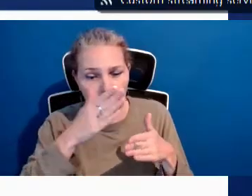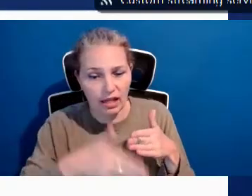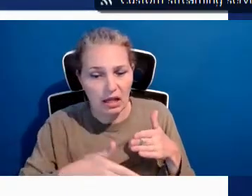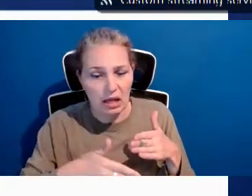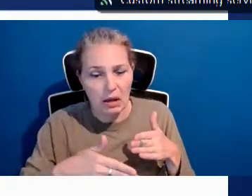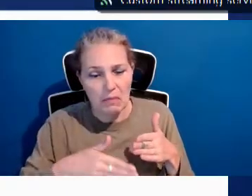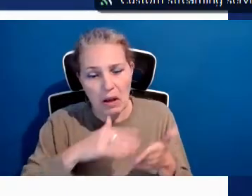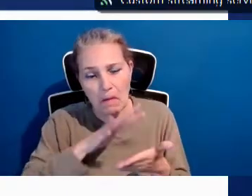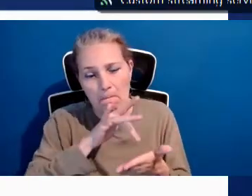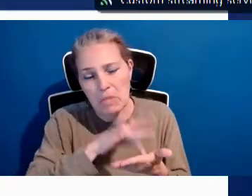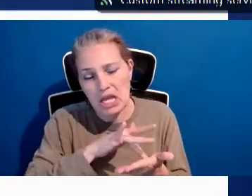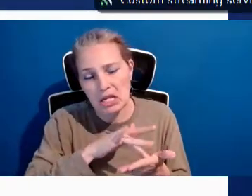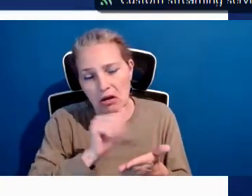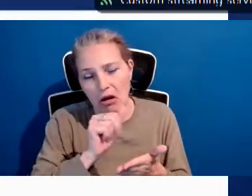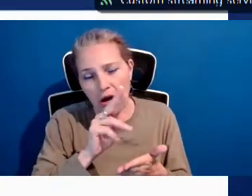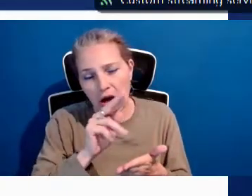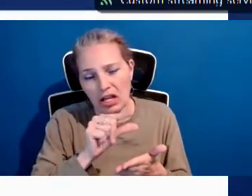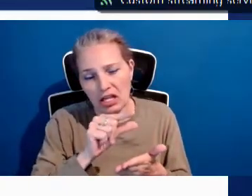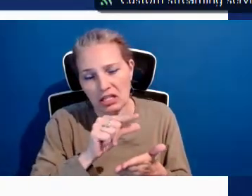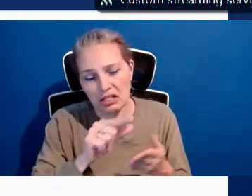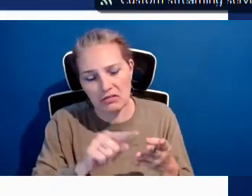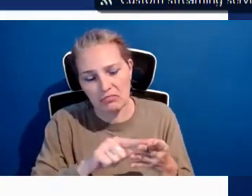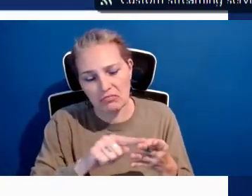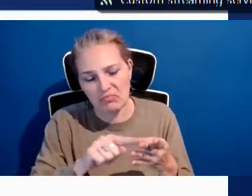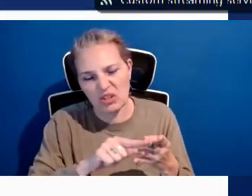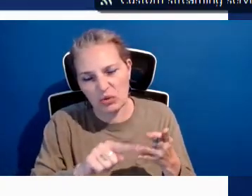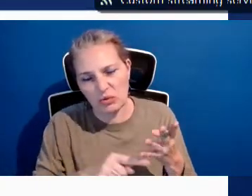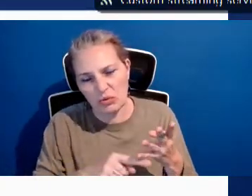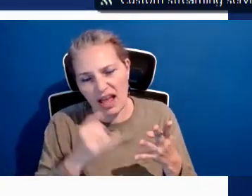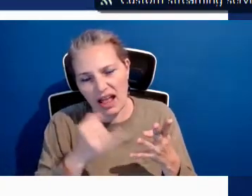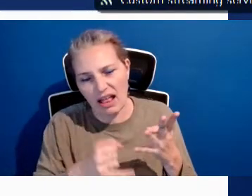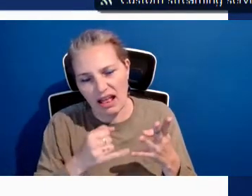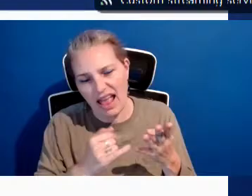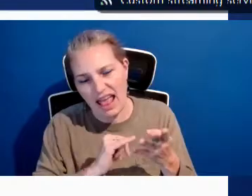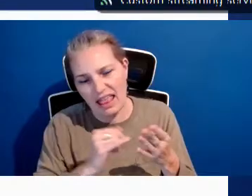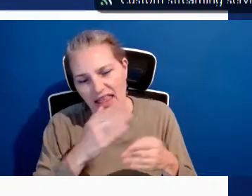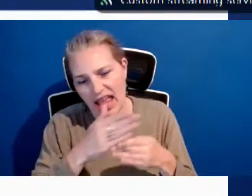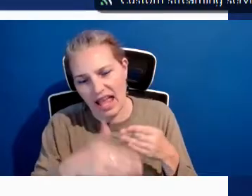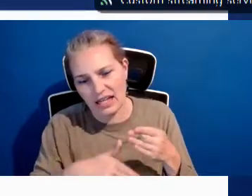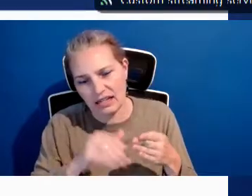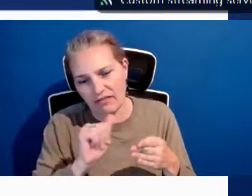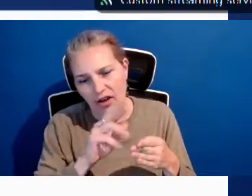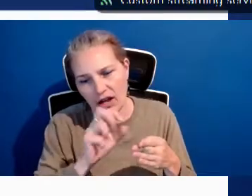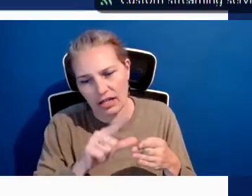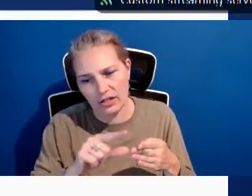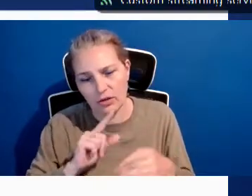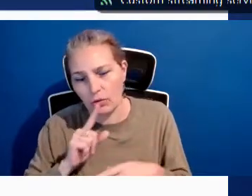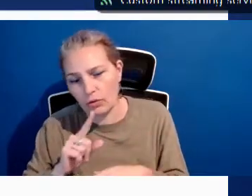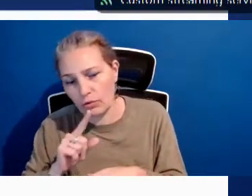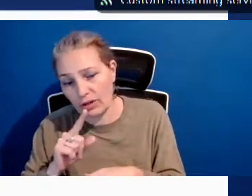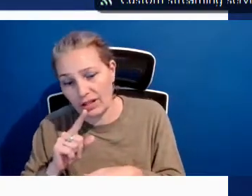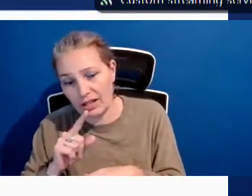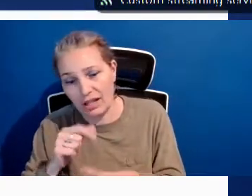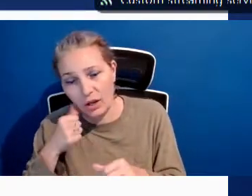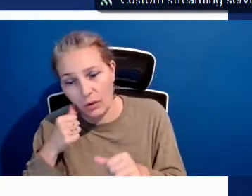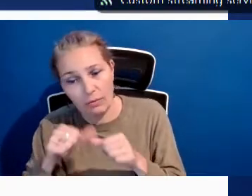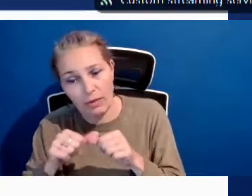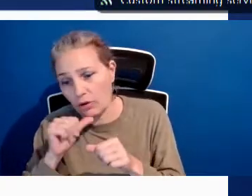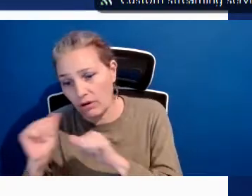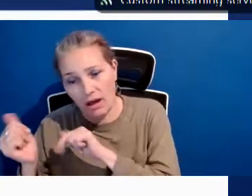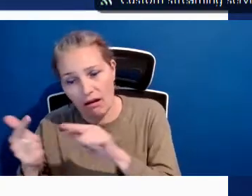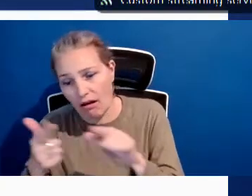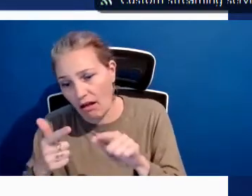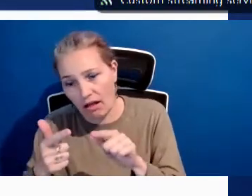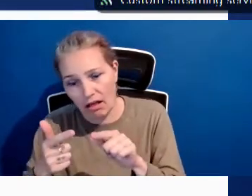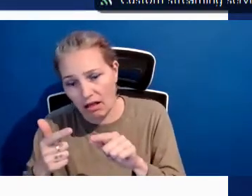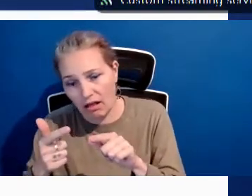late August. Again, not everyone is in our program, so those would have to require their own private